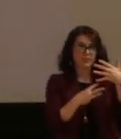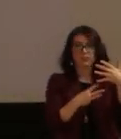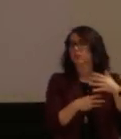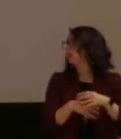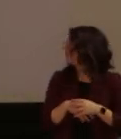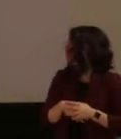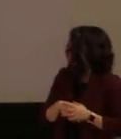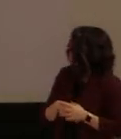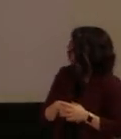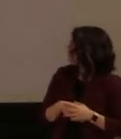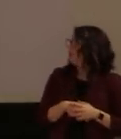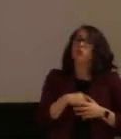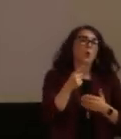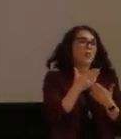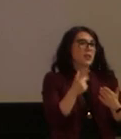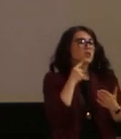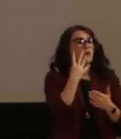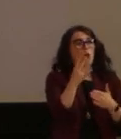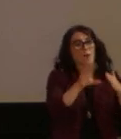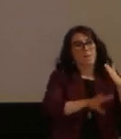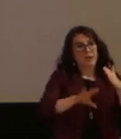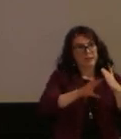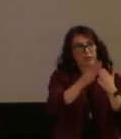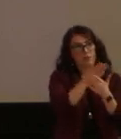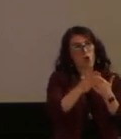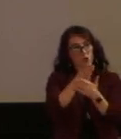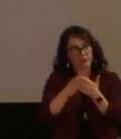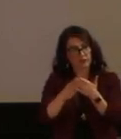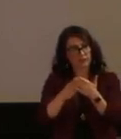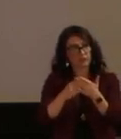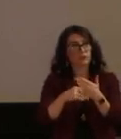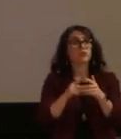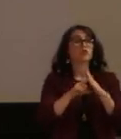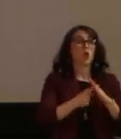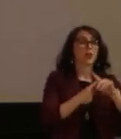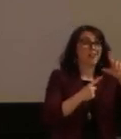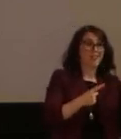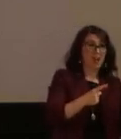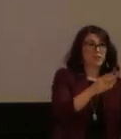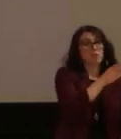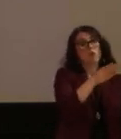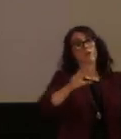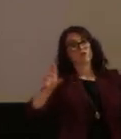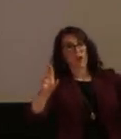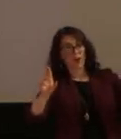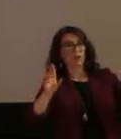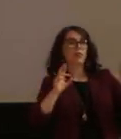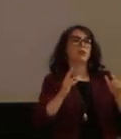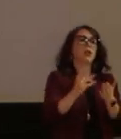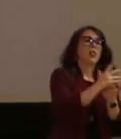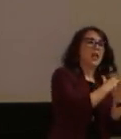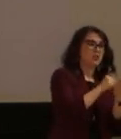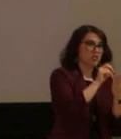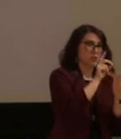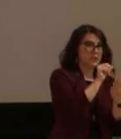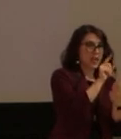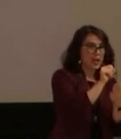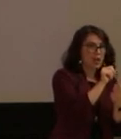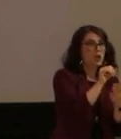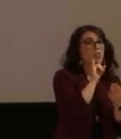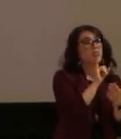One can distill the program into 4 basic parts, going from left to right: the engagement, enrollment, and collection of data, the